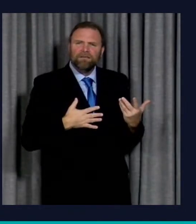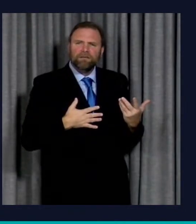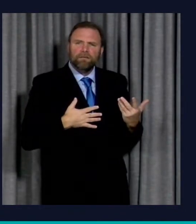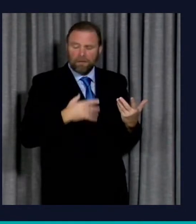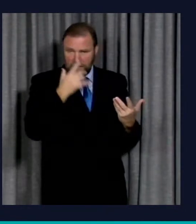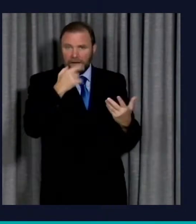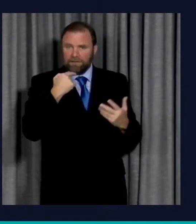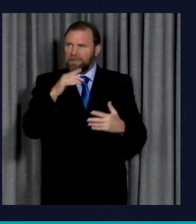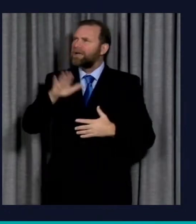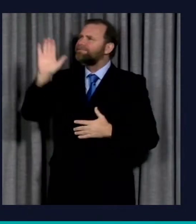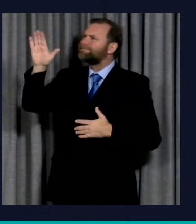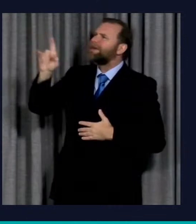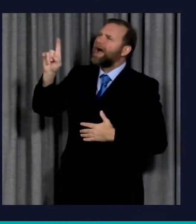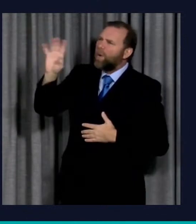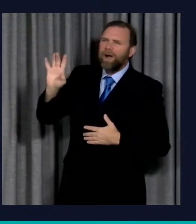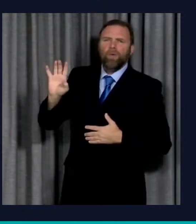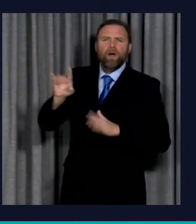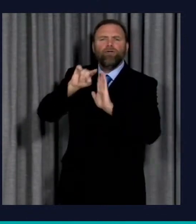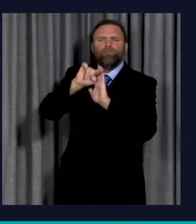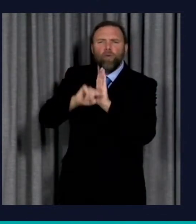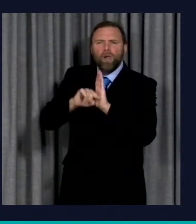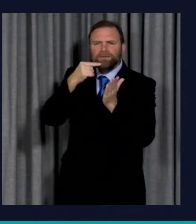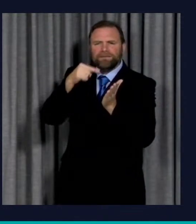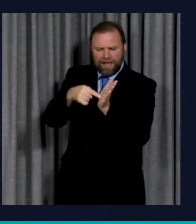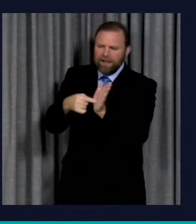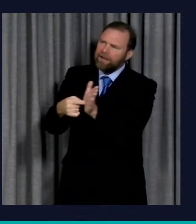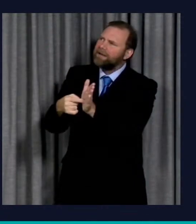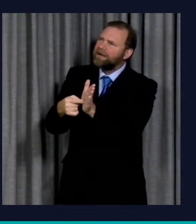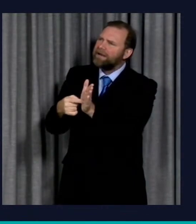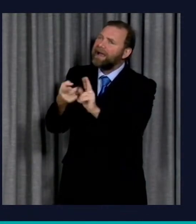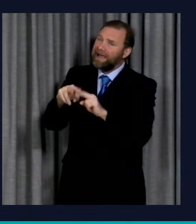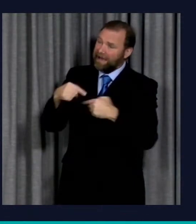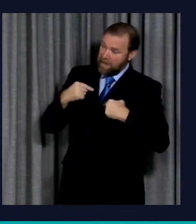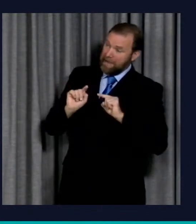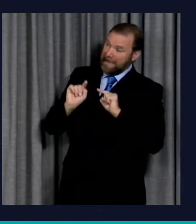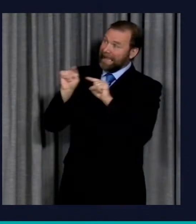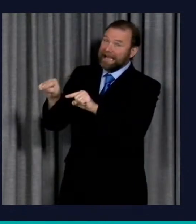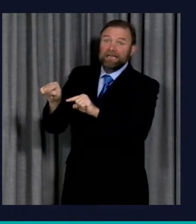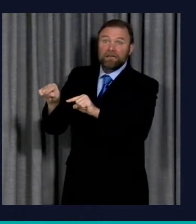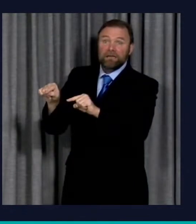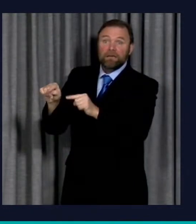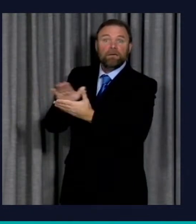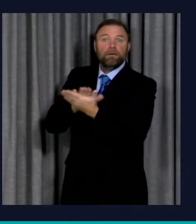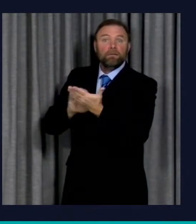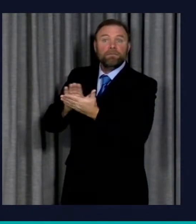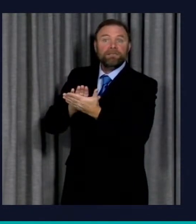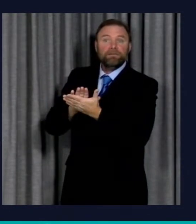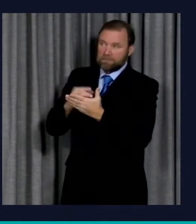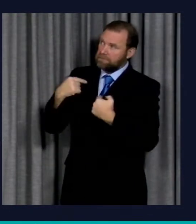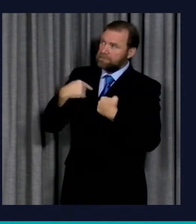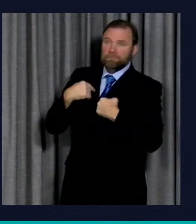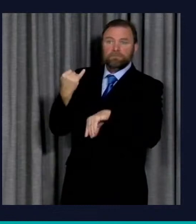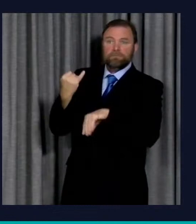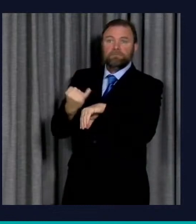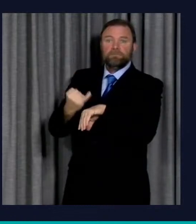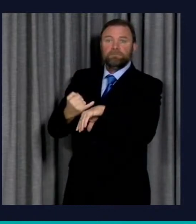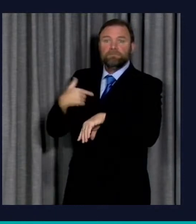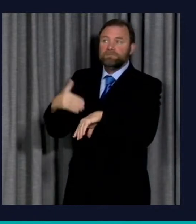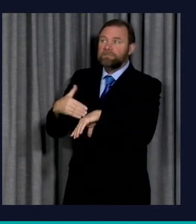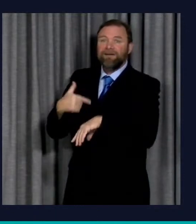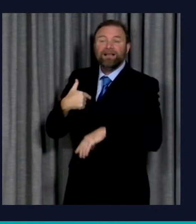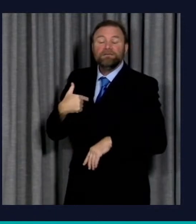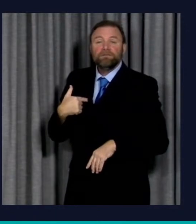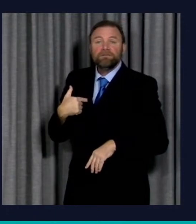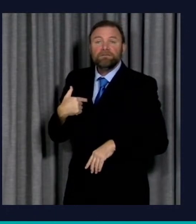to point to the regulations and make it clear that they would be committing an offence were they to do so. So it is